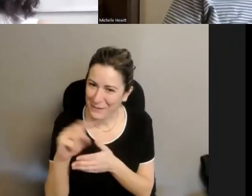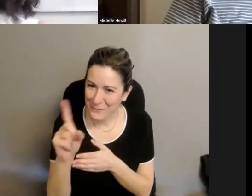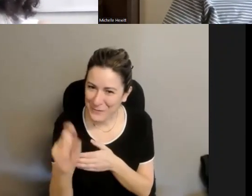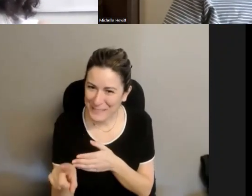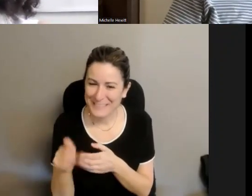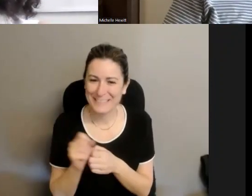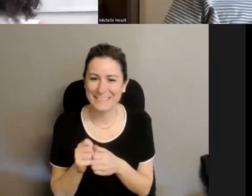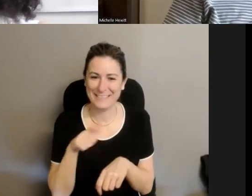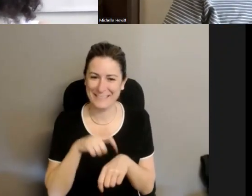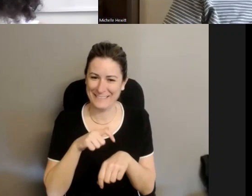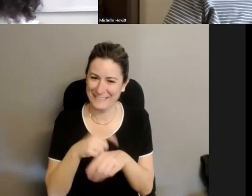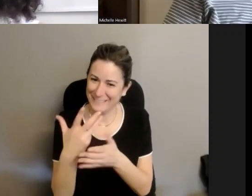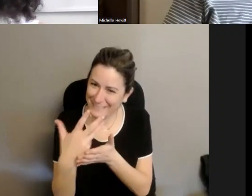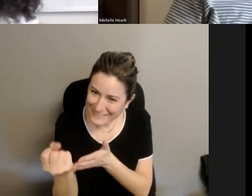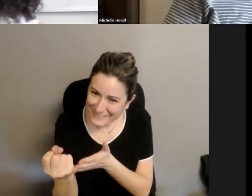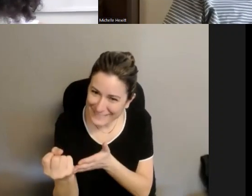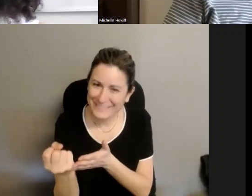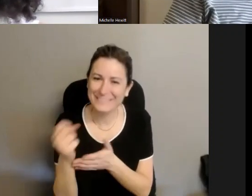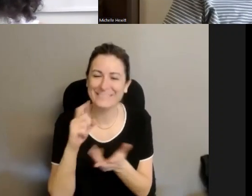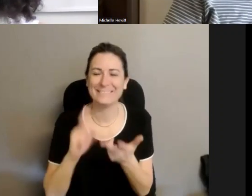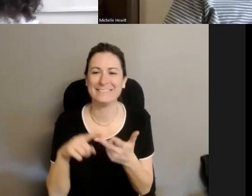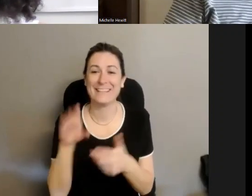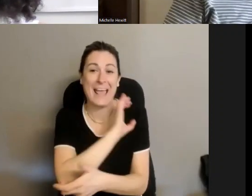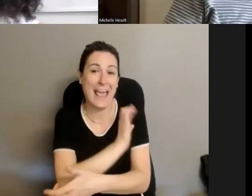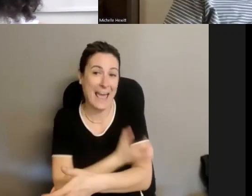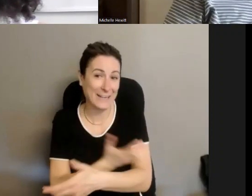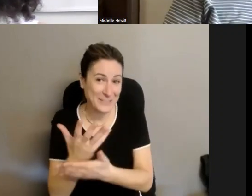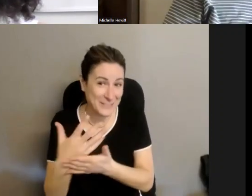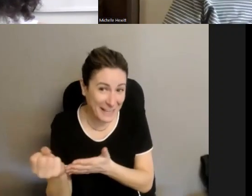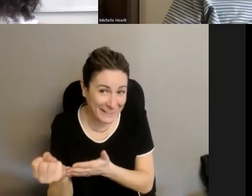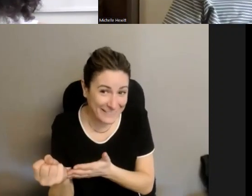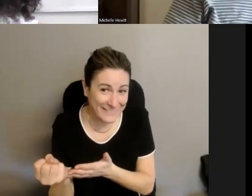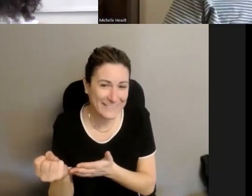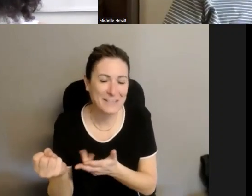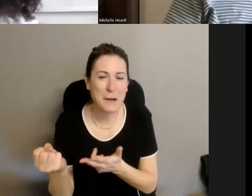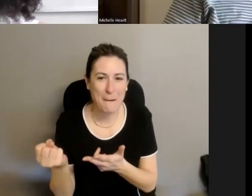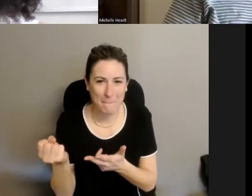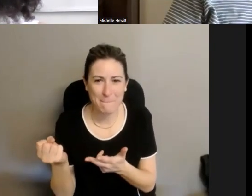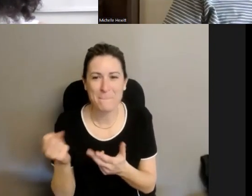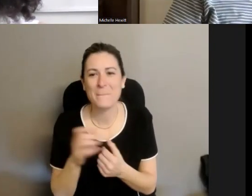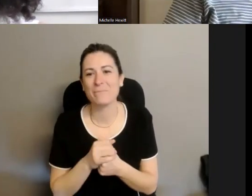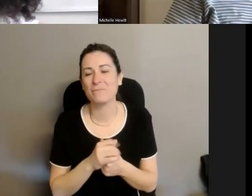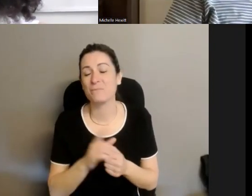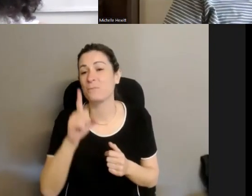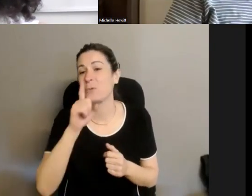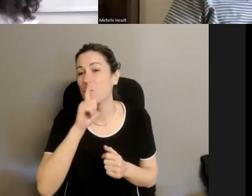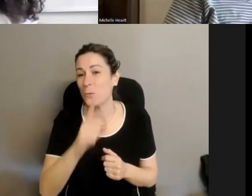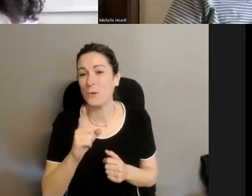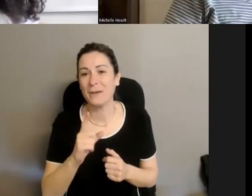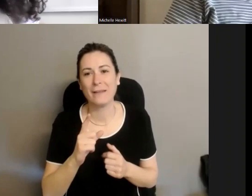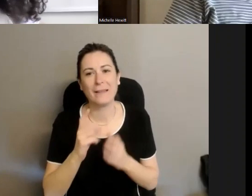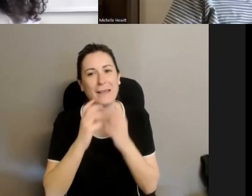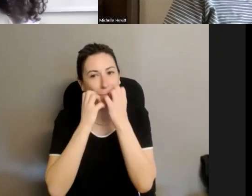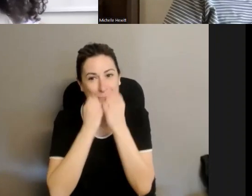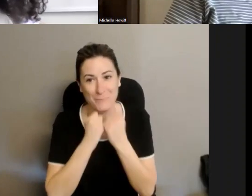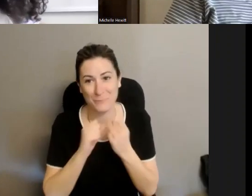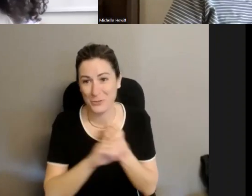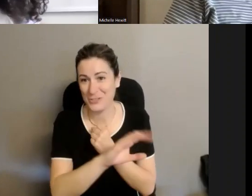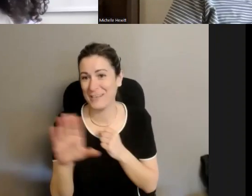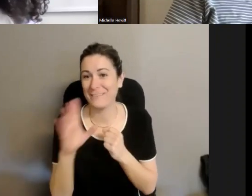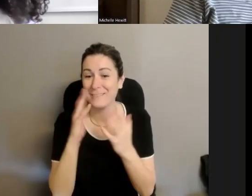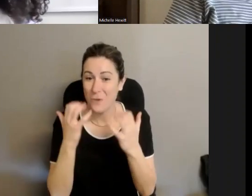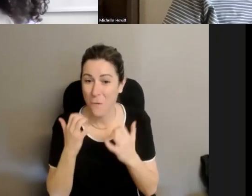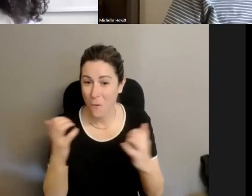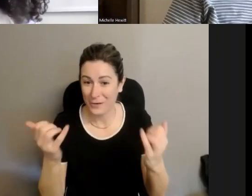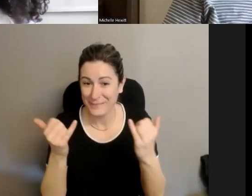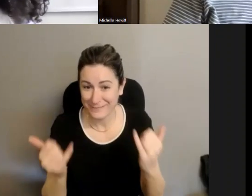time, out of energy. And I appreciate the audience that we've had today, and thank you for sticking